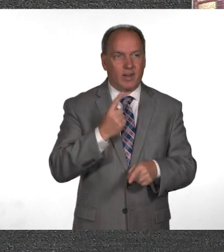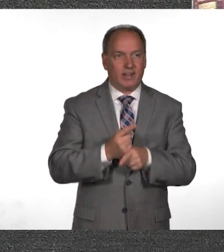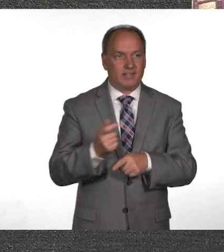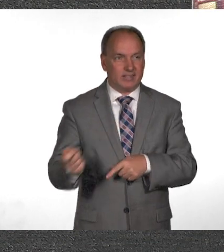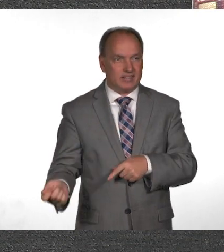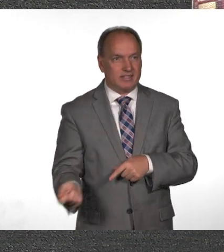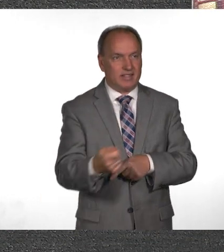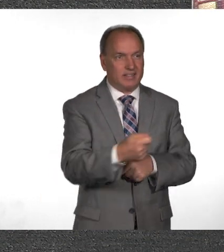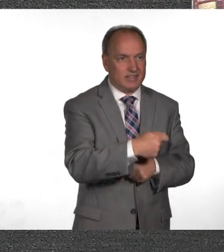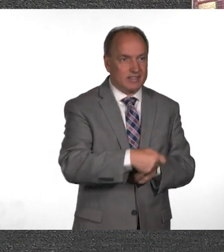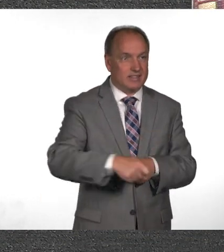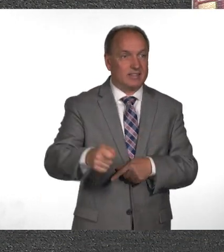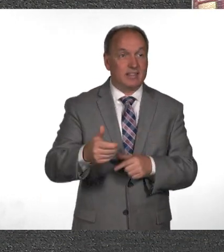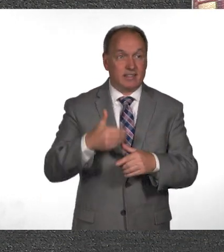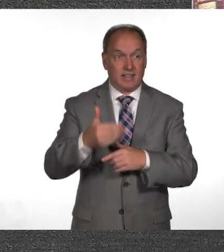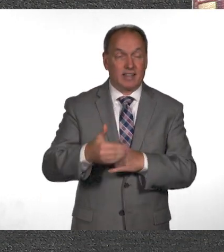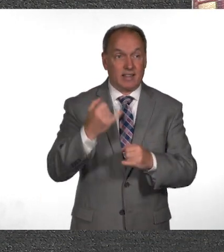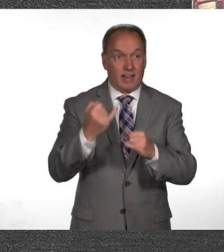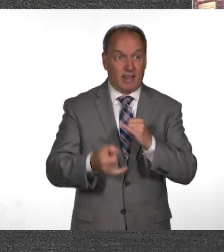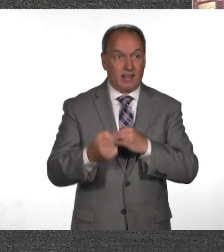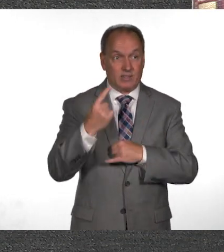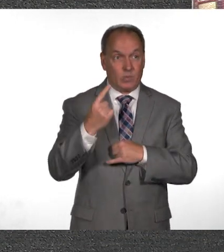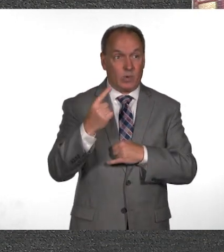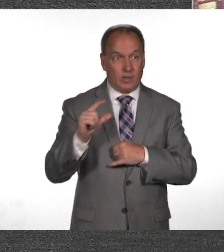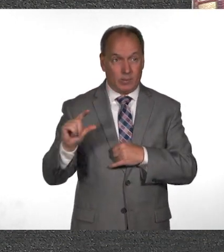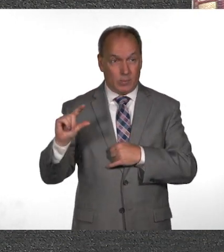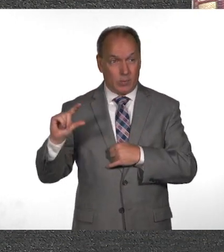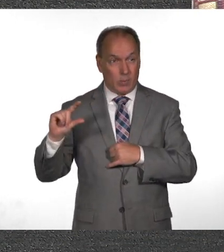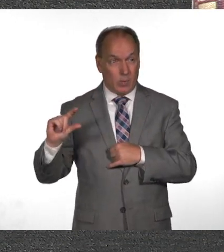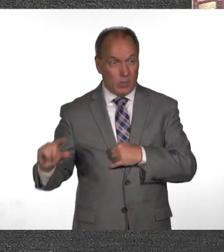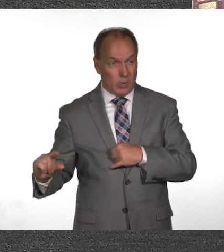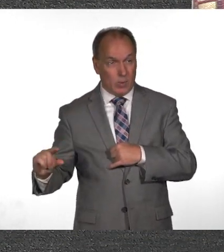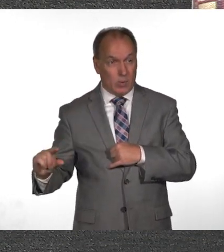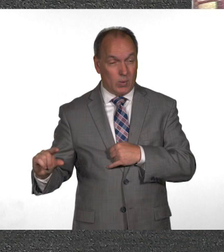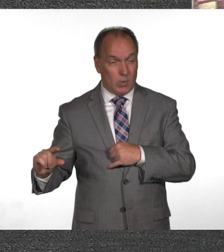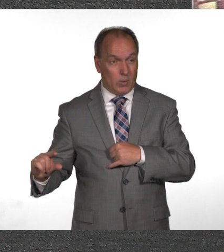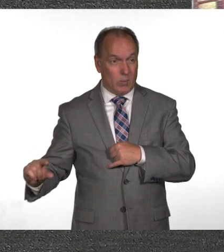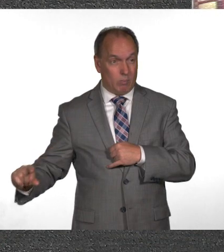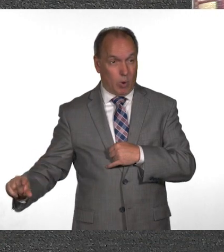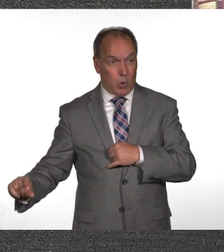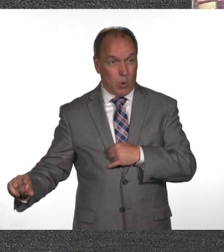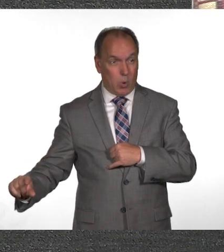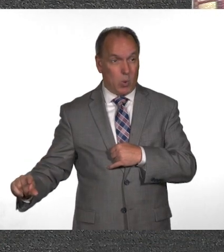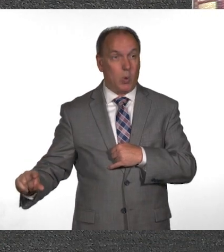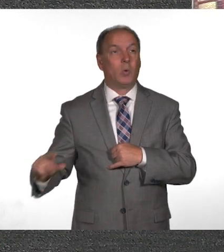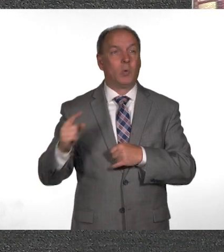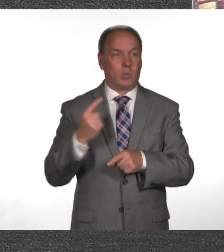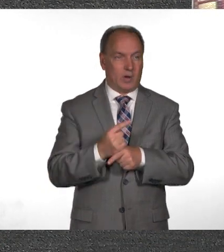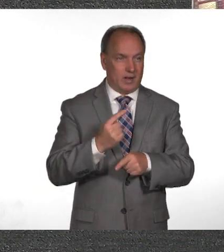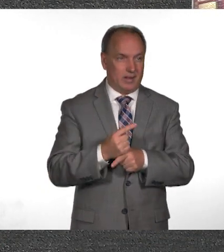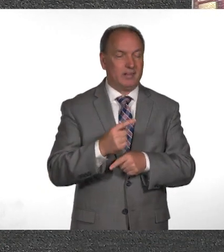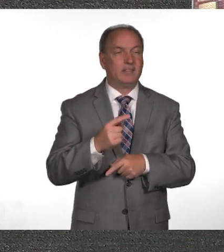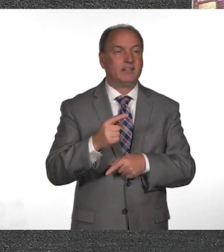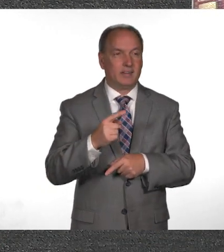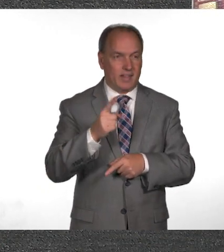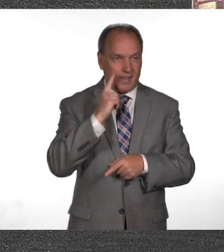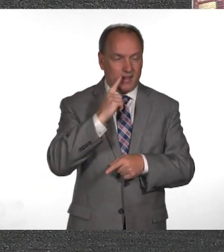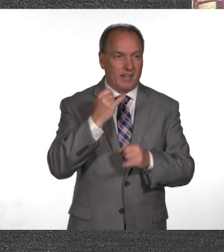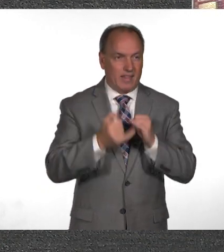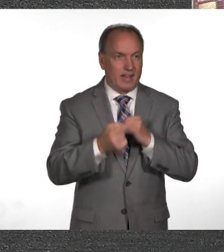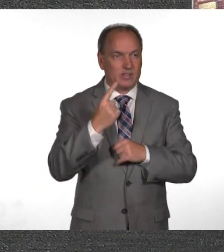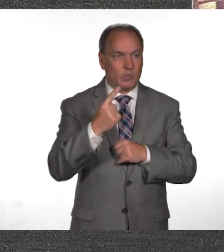ball goes next. And then the last one, the smallest one. Yeah, I think that's gonna